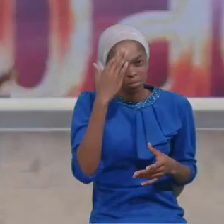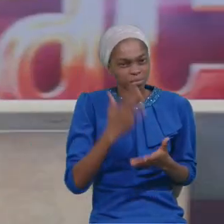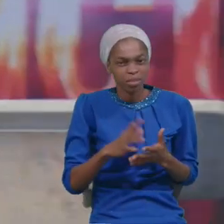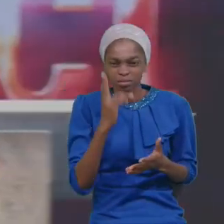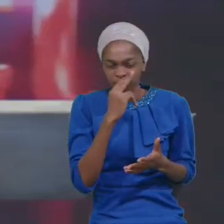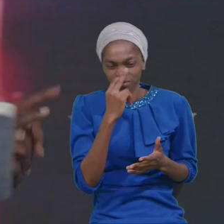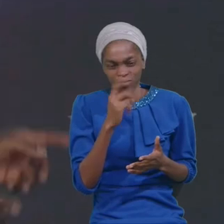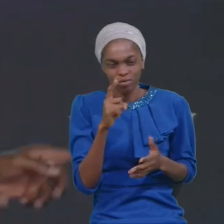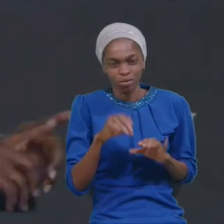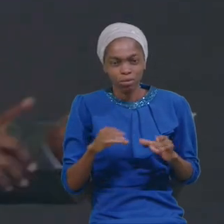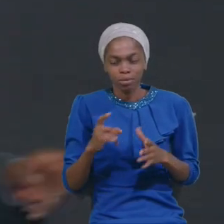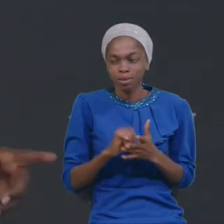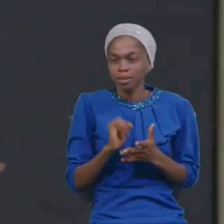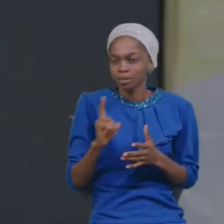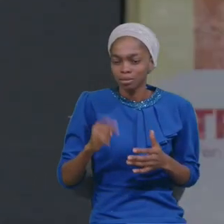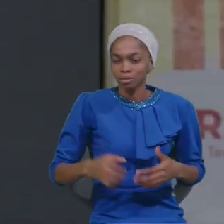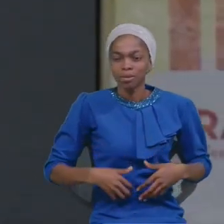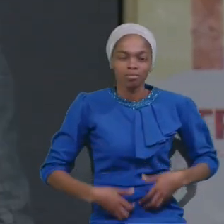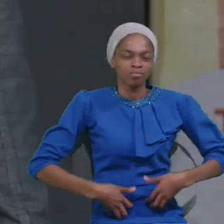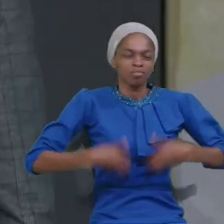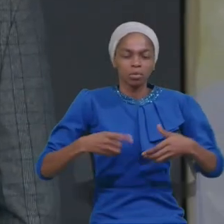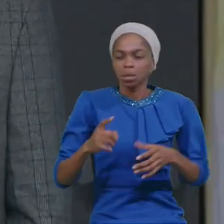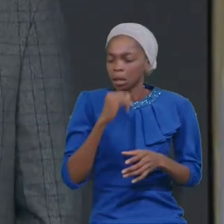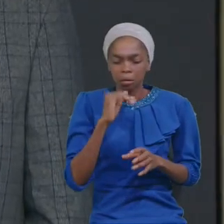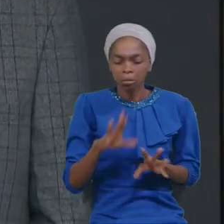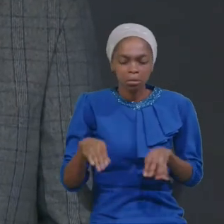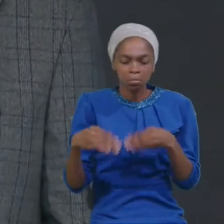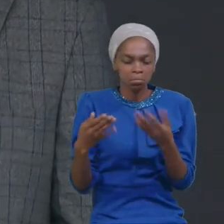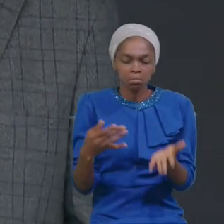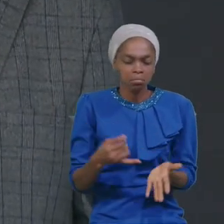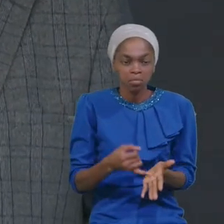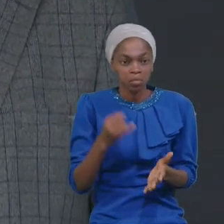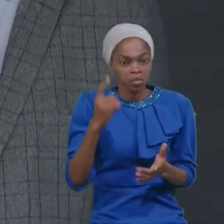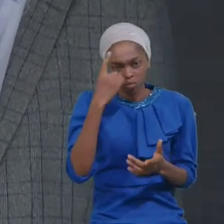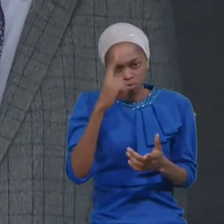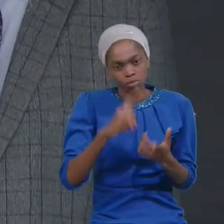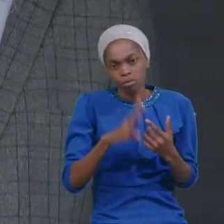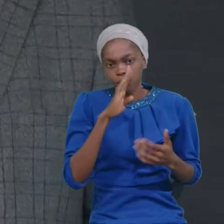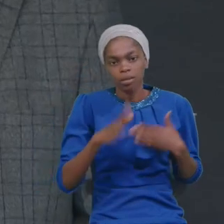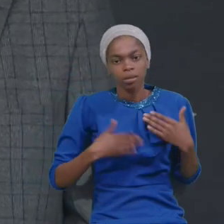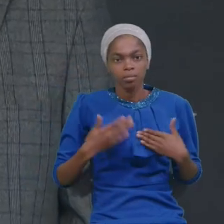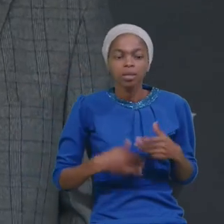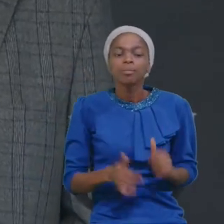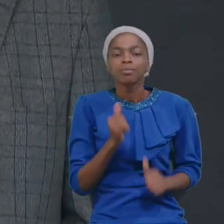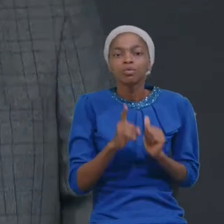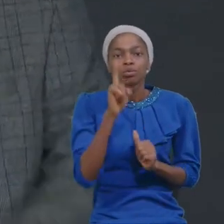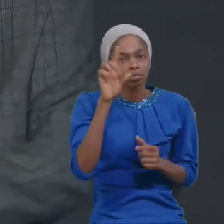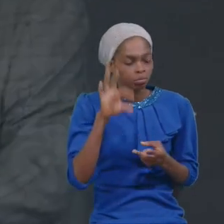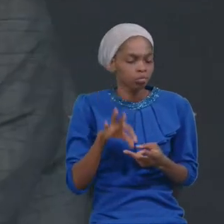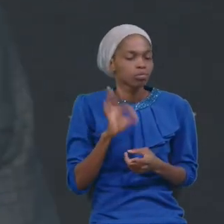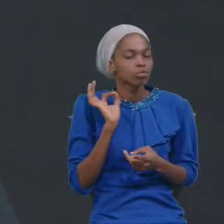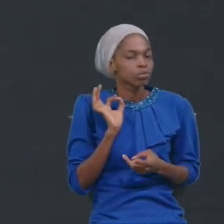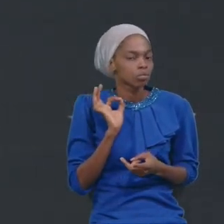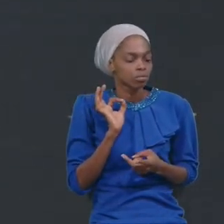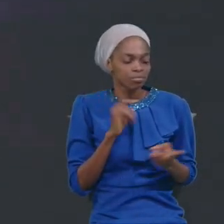Which one are you to choose? The faithful friend, the eternal friend, the loving friend, the eternal